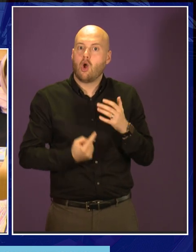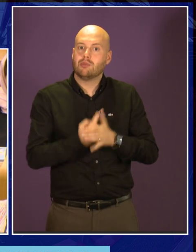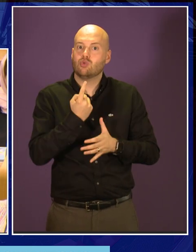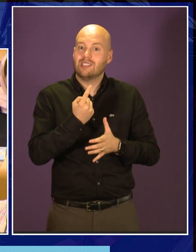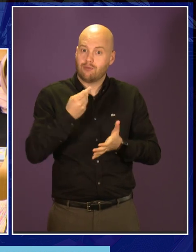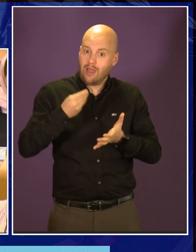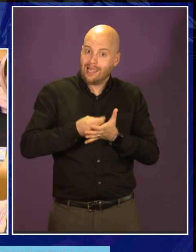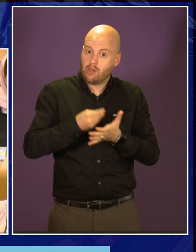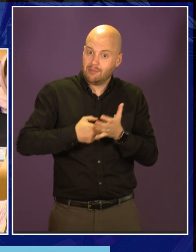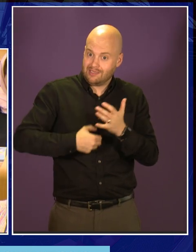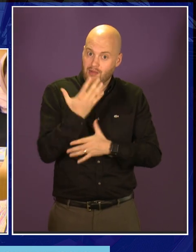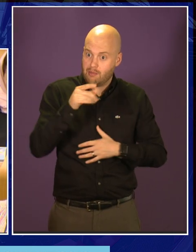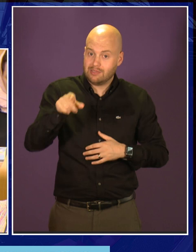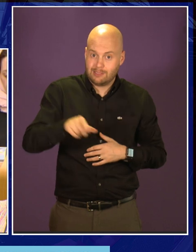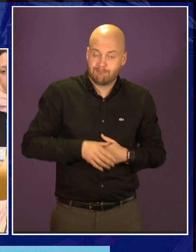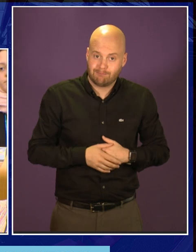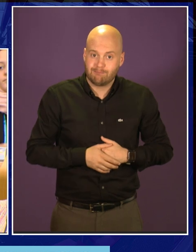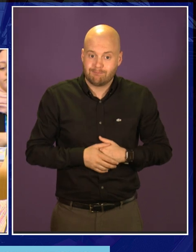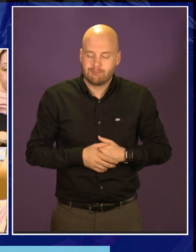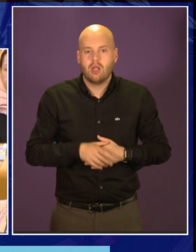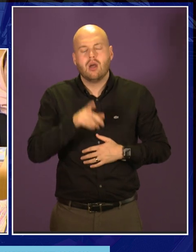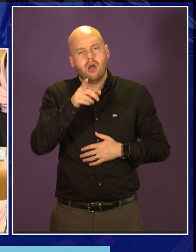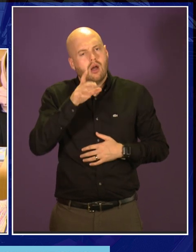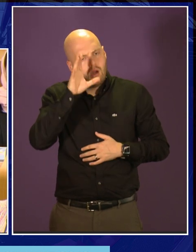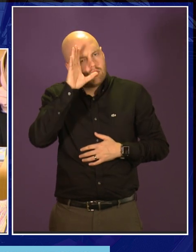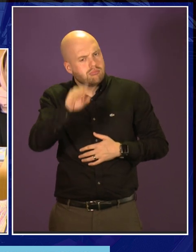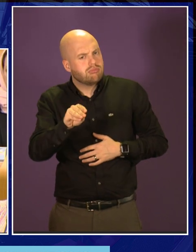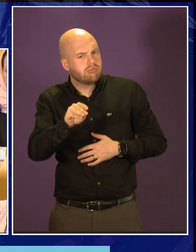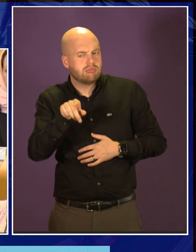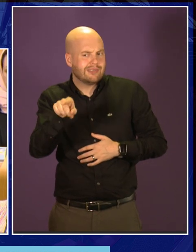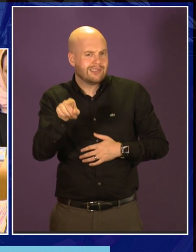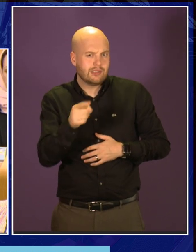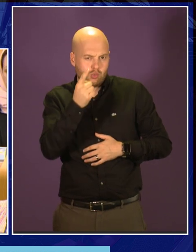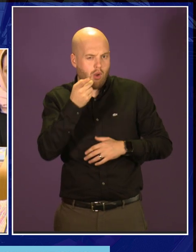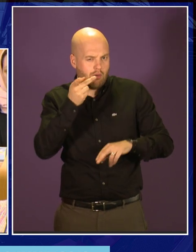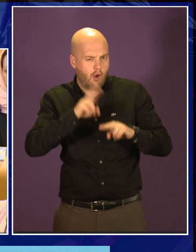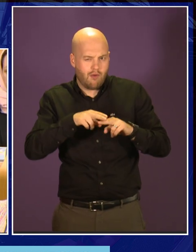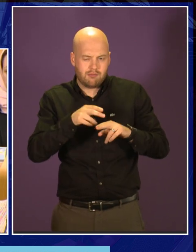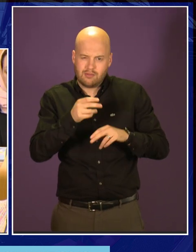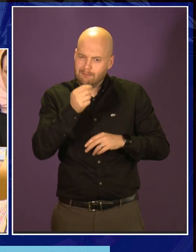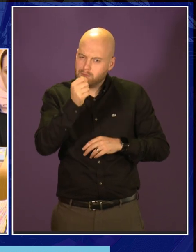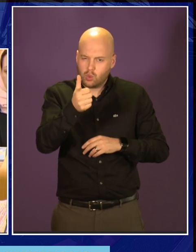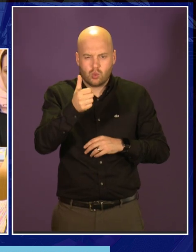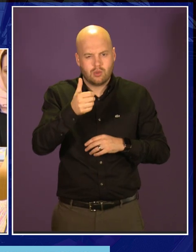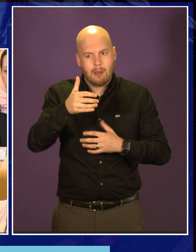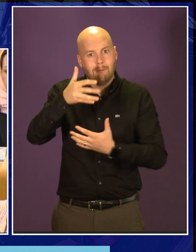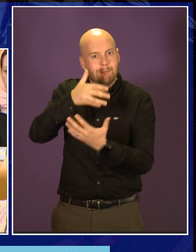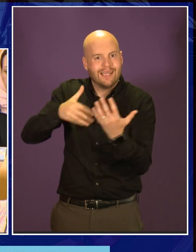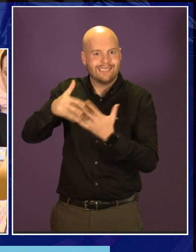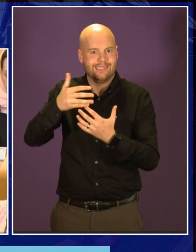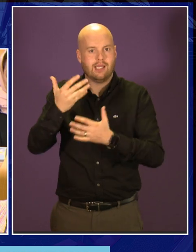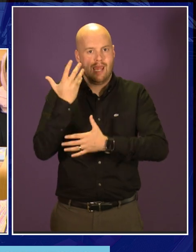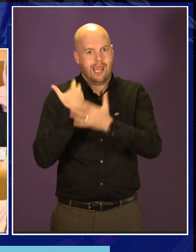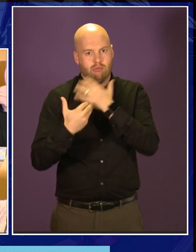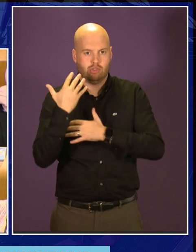the designation. And I should highlight that this is one of the few mixed heritage sites in Latin America